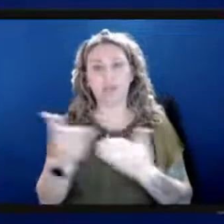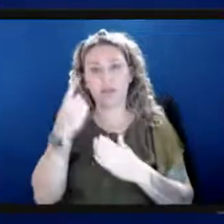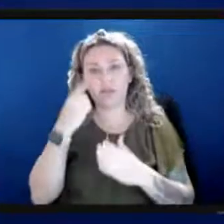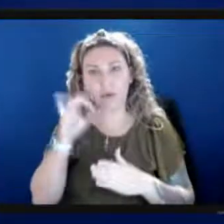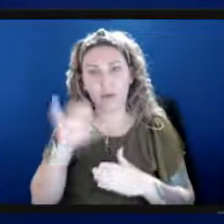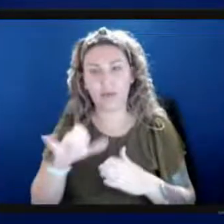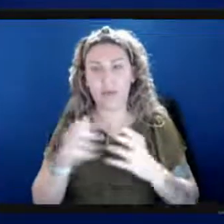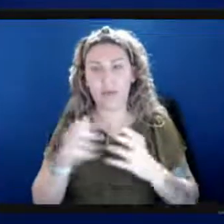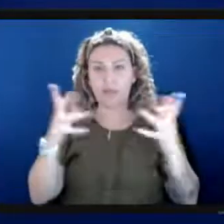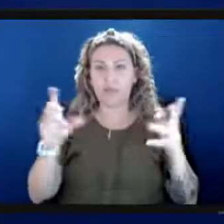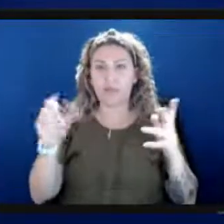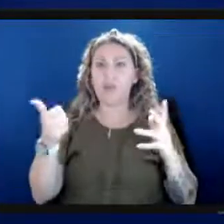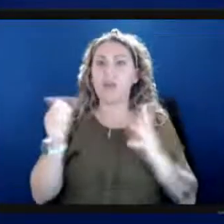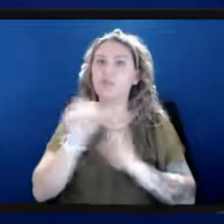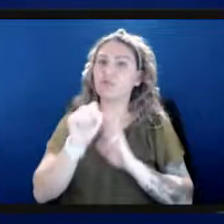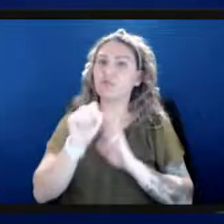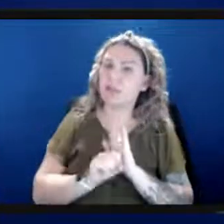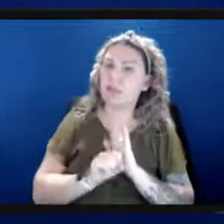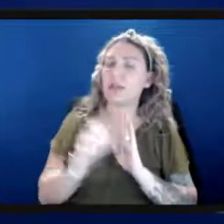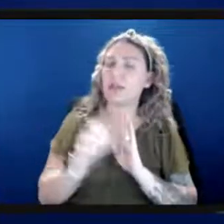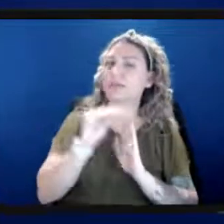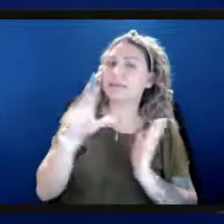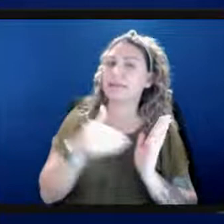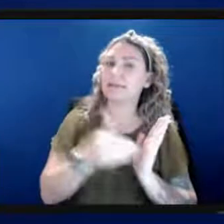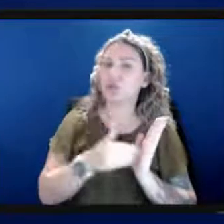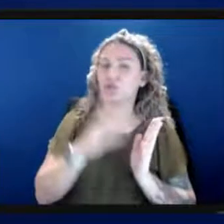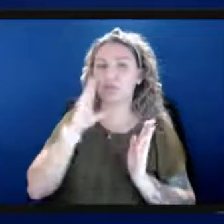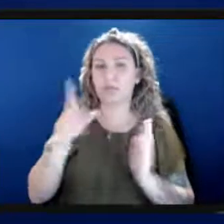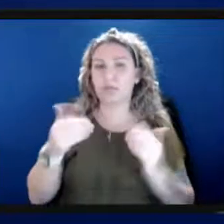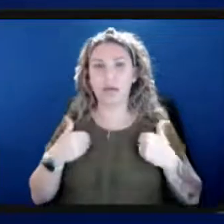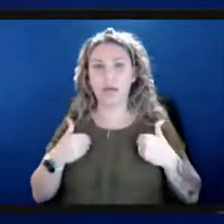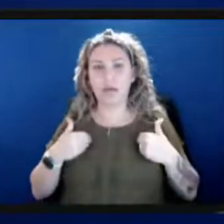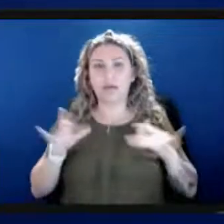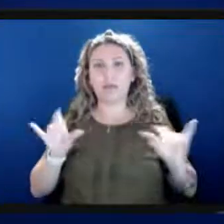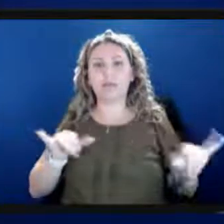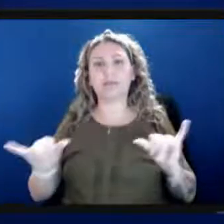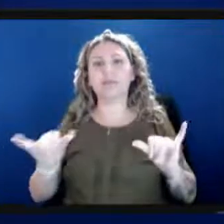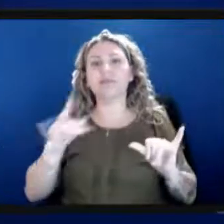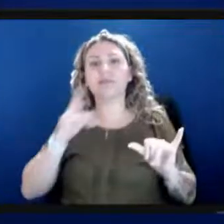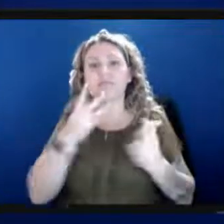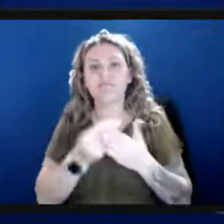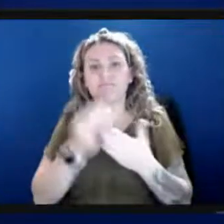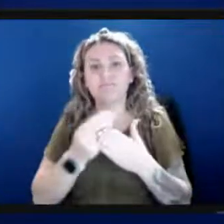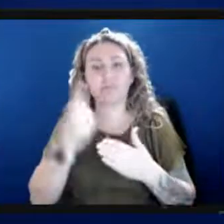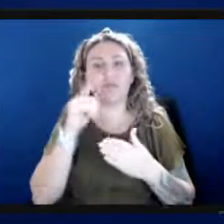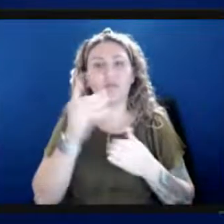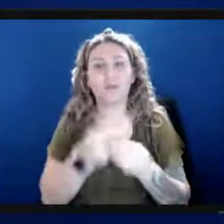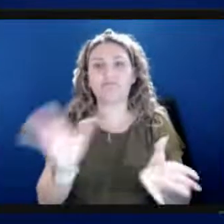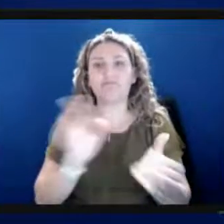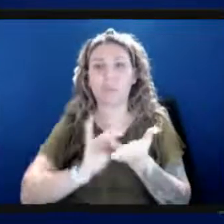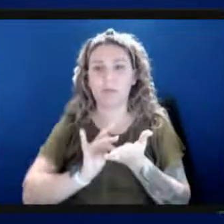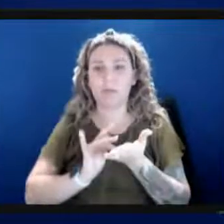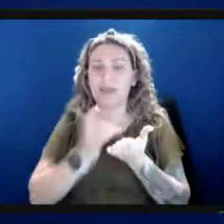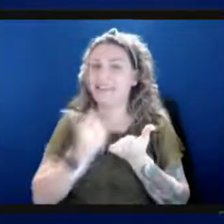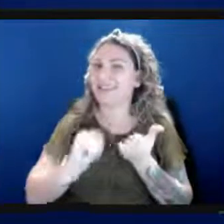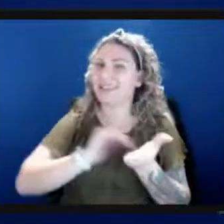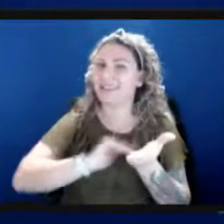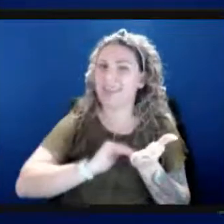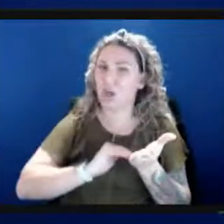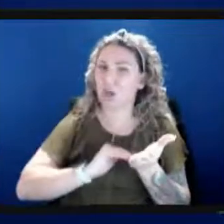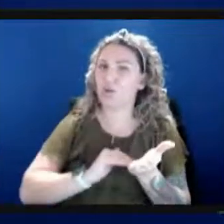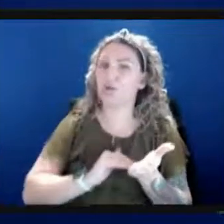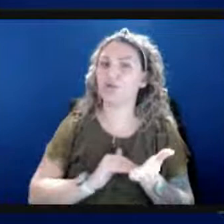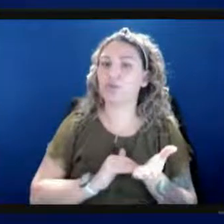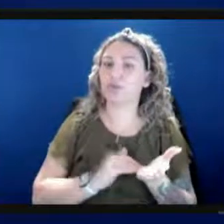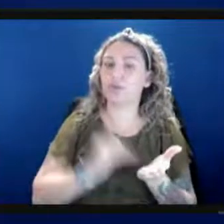other states and other centers will have that same funding as well to get that medication. But any doctor that you go to, if you are on a